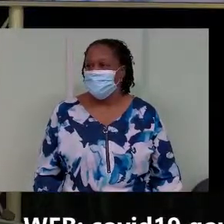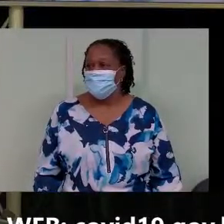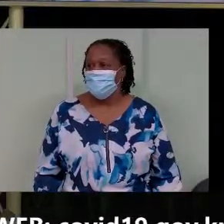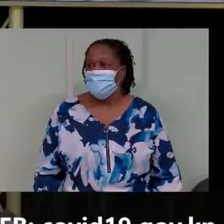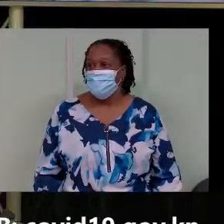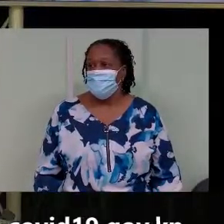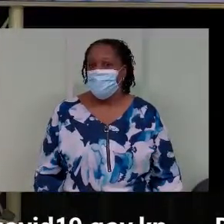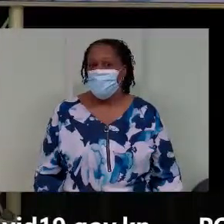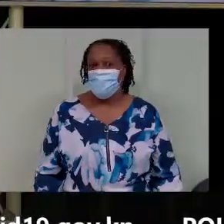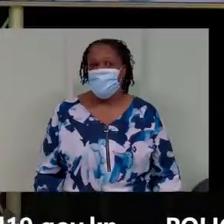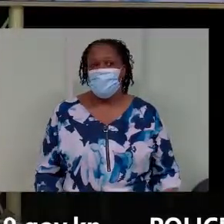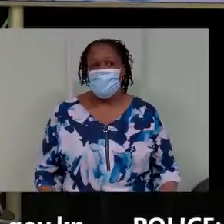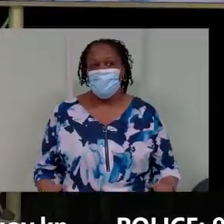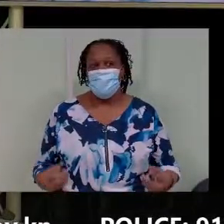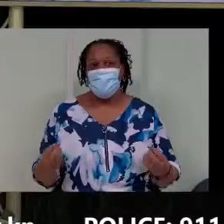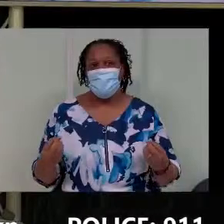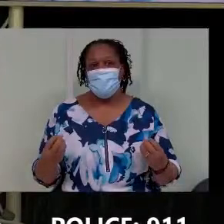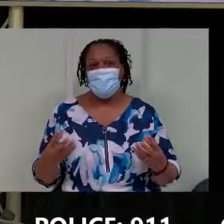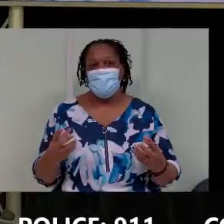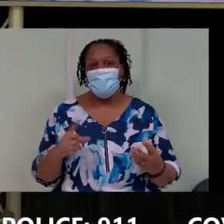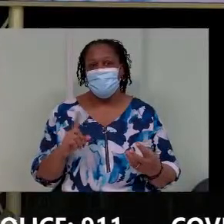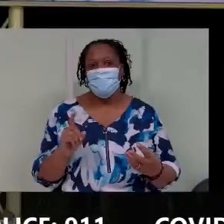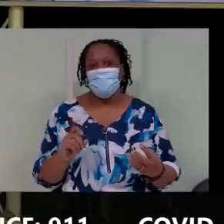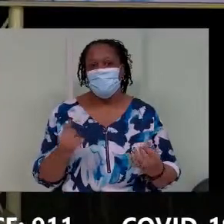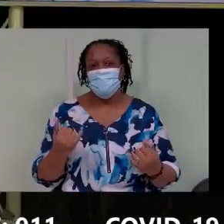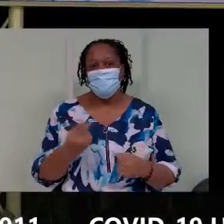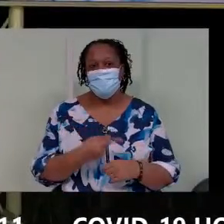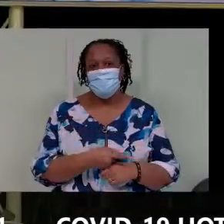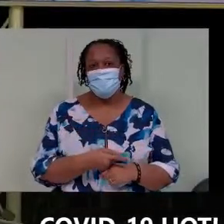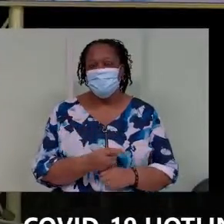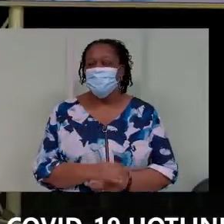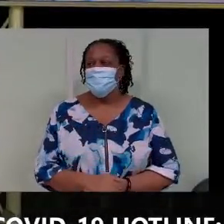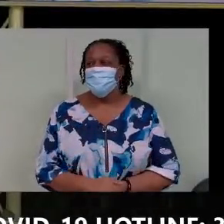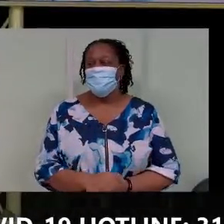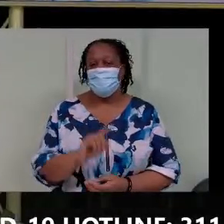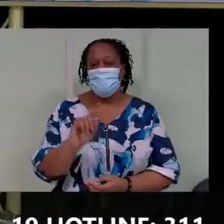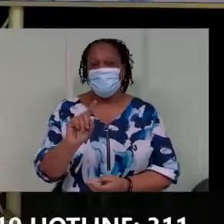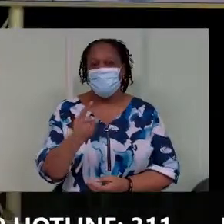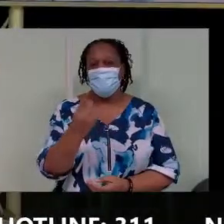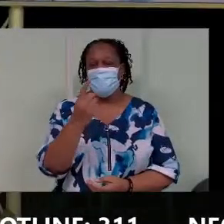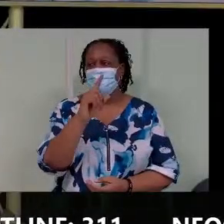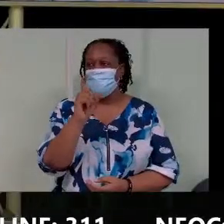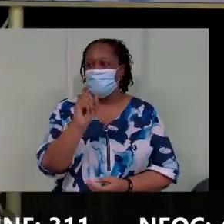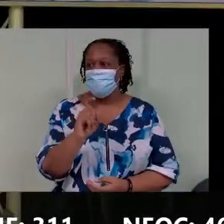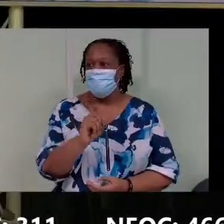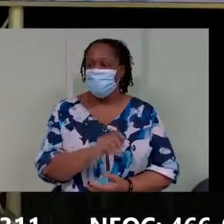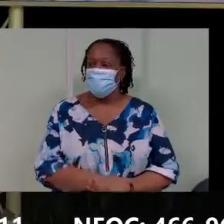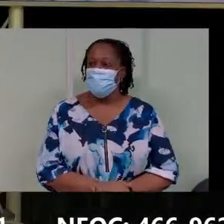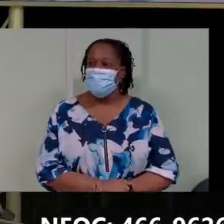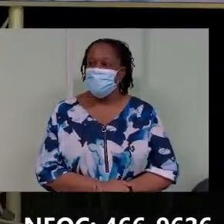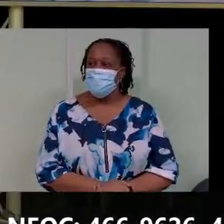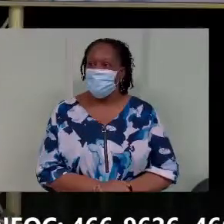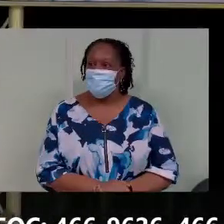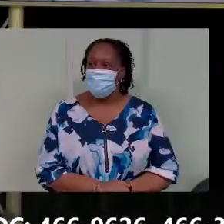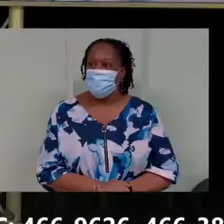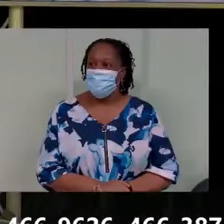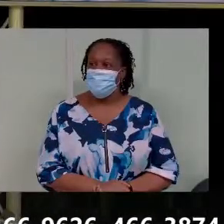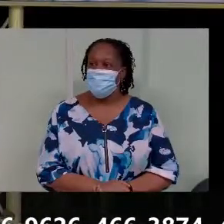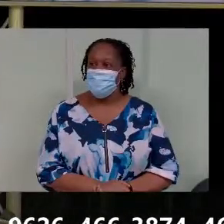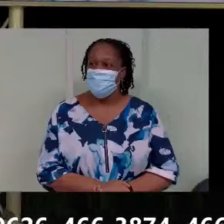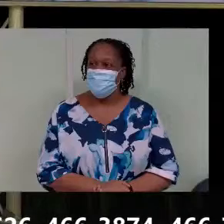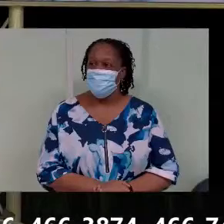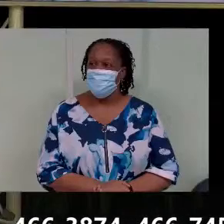of questions today. The first question: what is